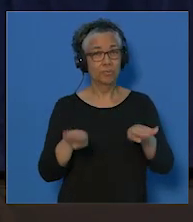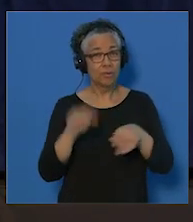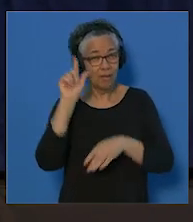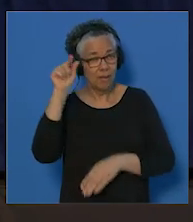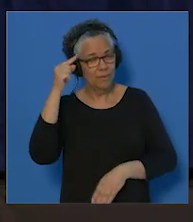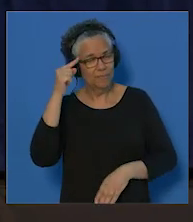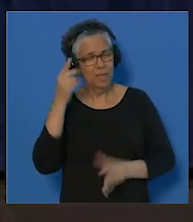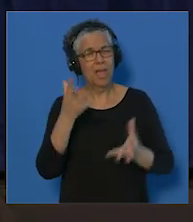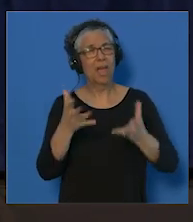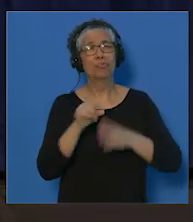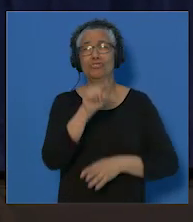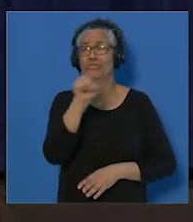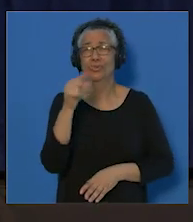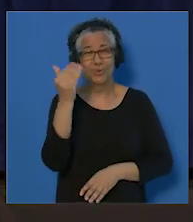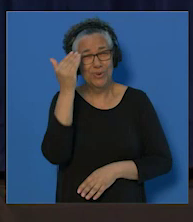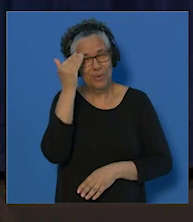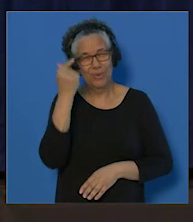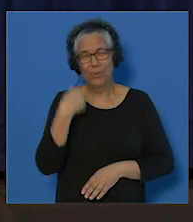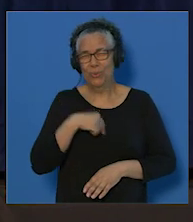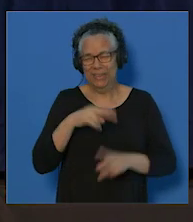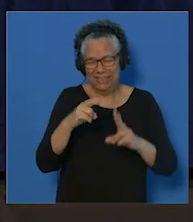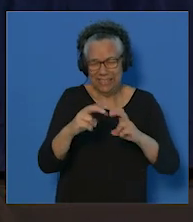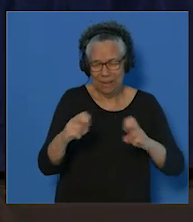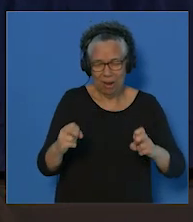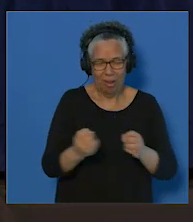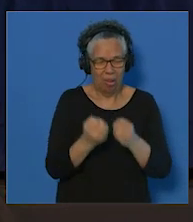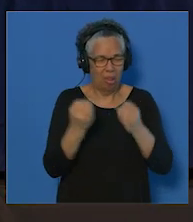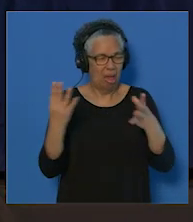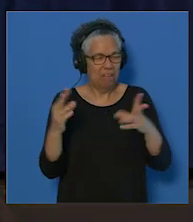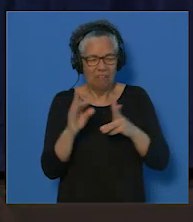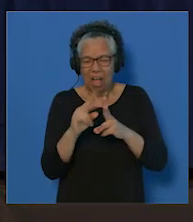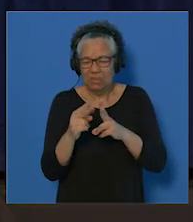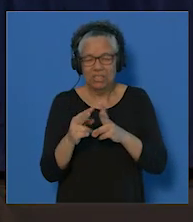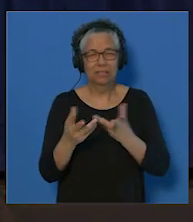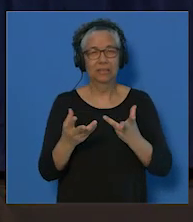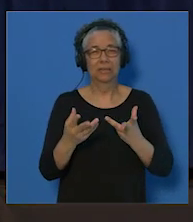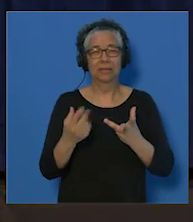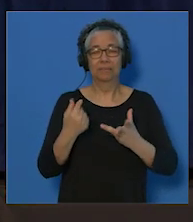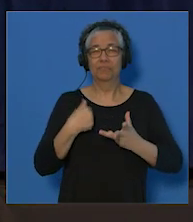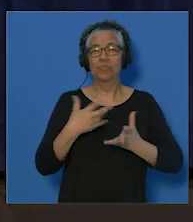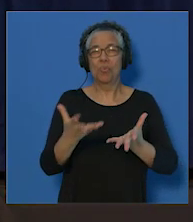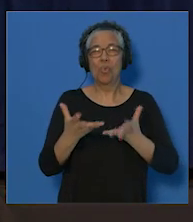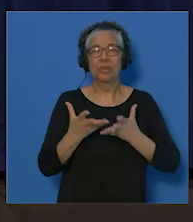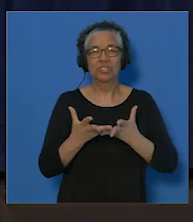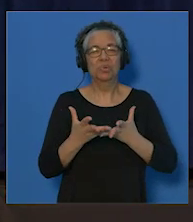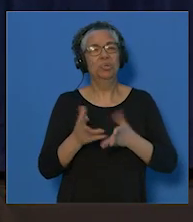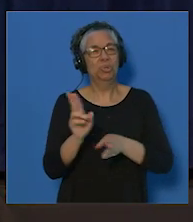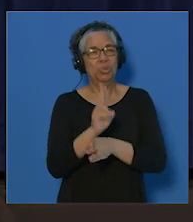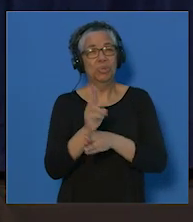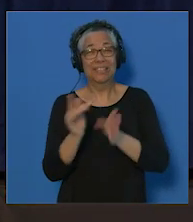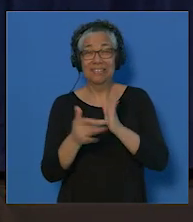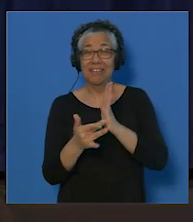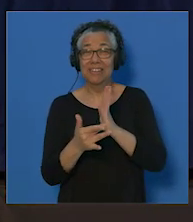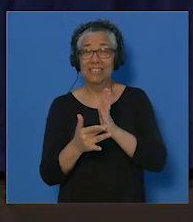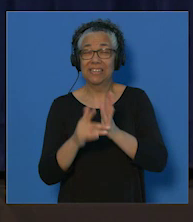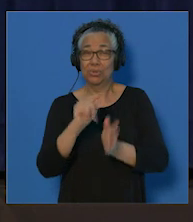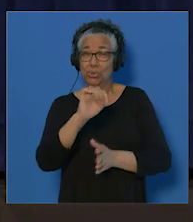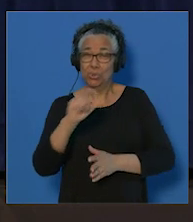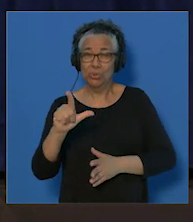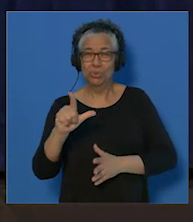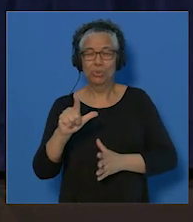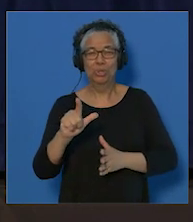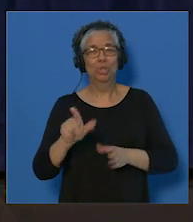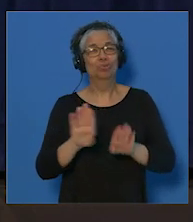to know that we are evaluating a wide array of options, and our goal is to leverage technology as a tool to assist in reopening